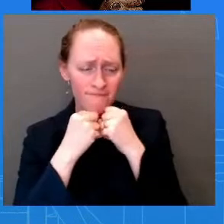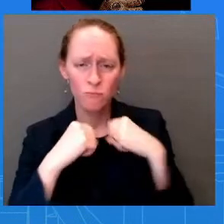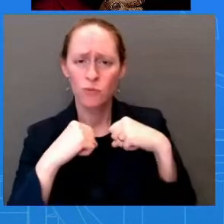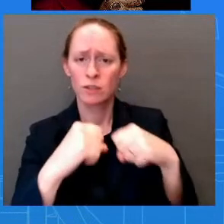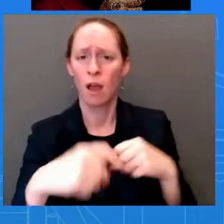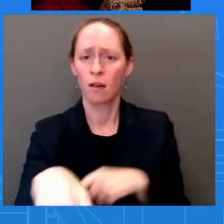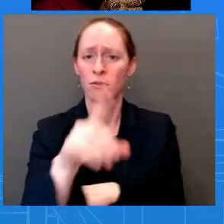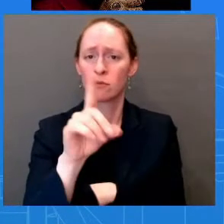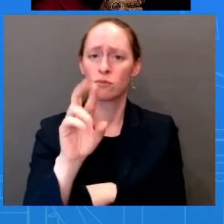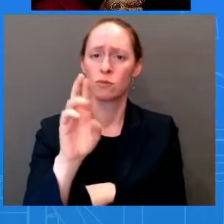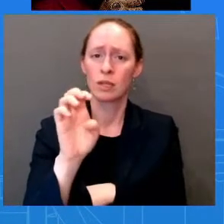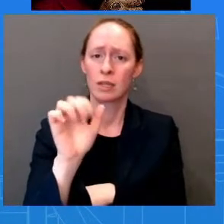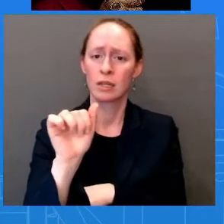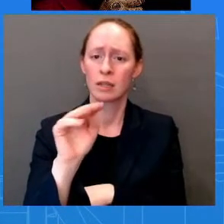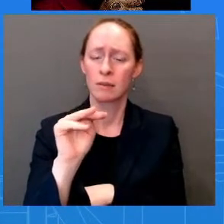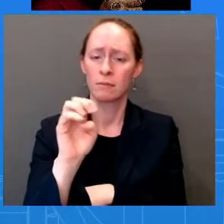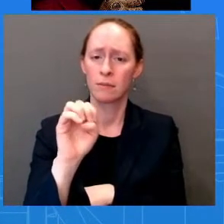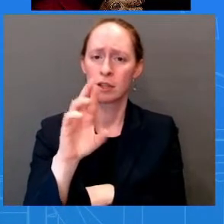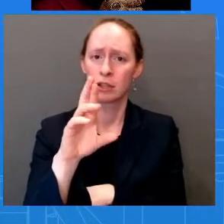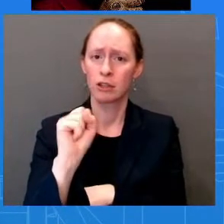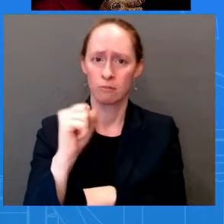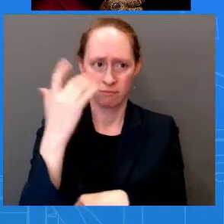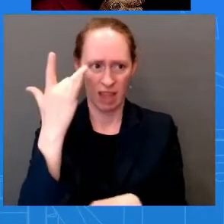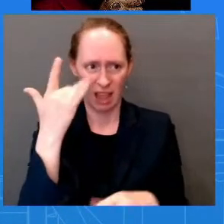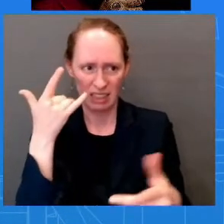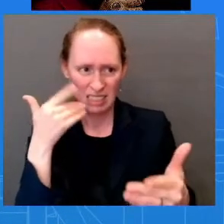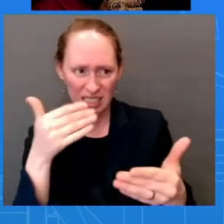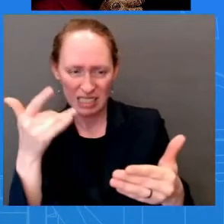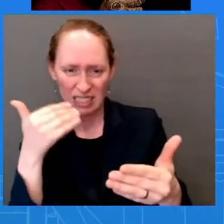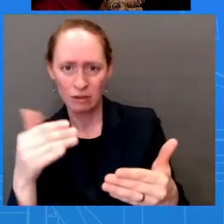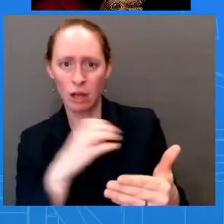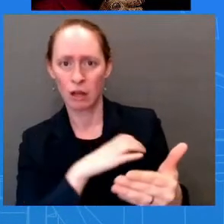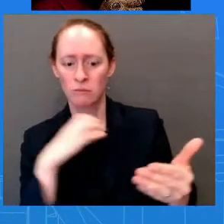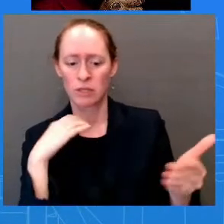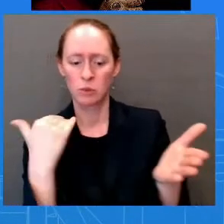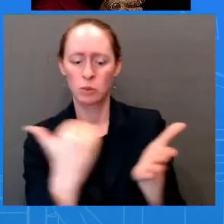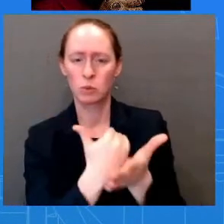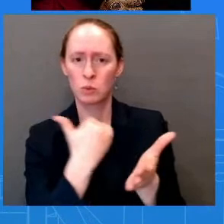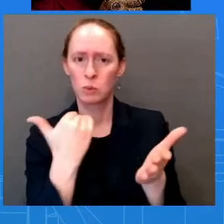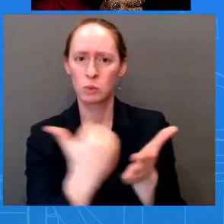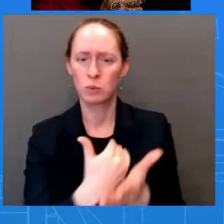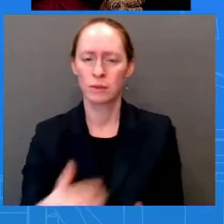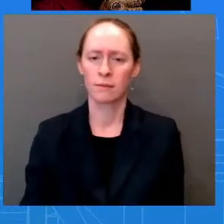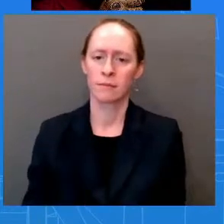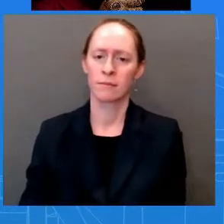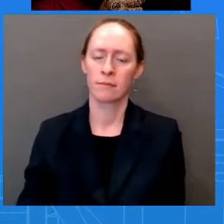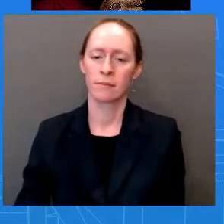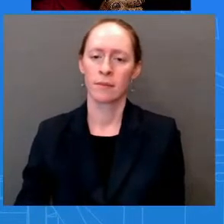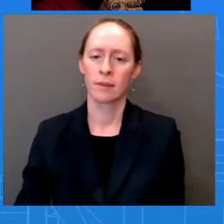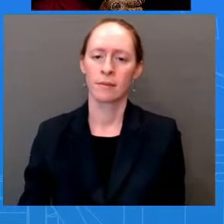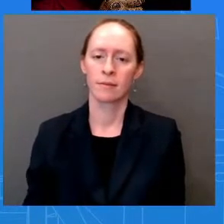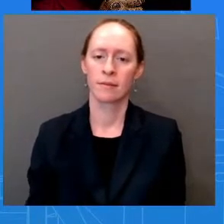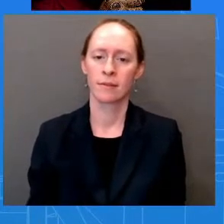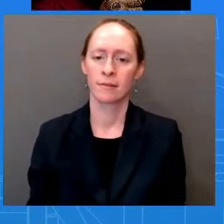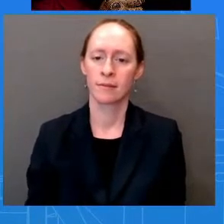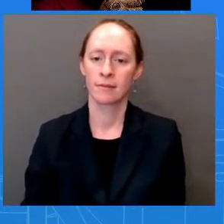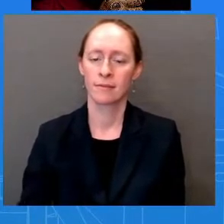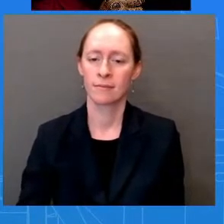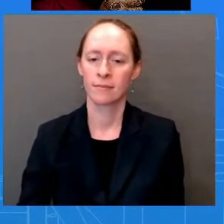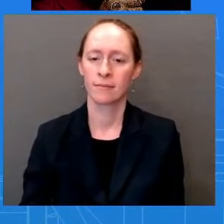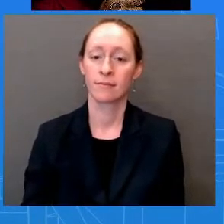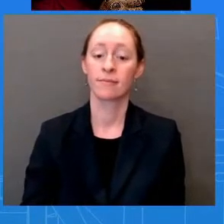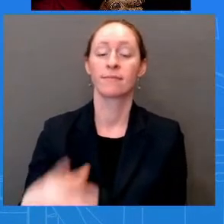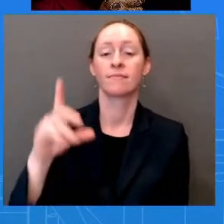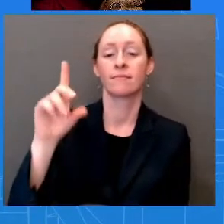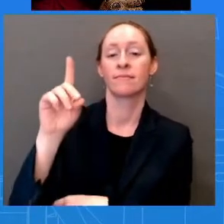is something that is very important to the president. I don't want to get ahead of, you're talking about in the next couple of weeks?